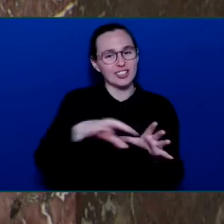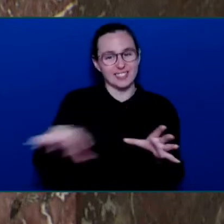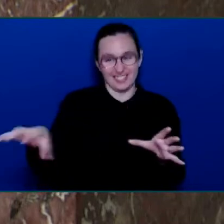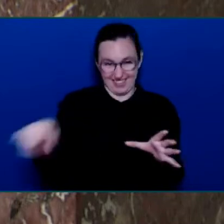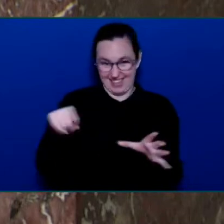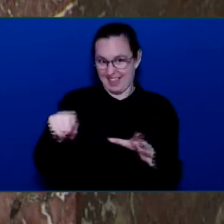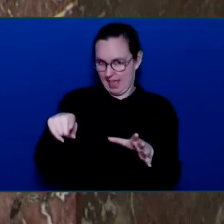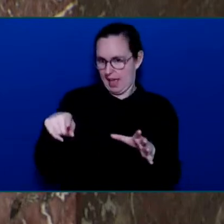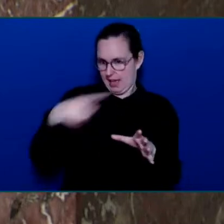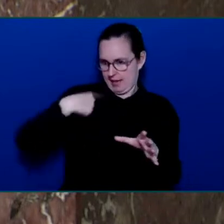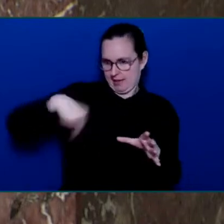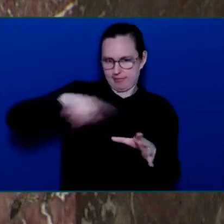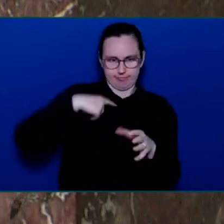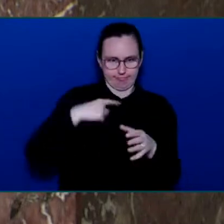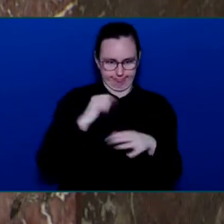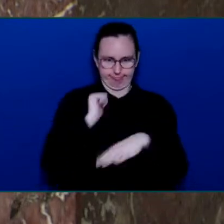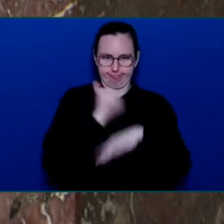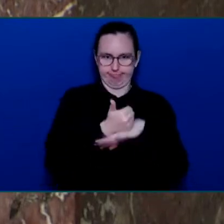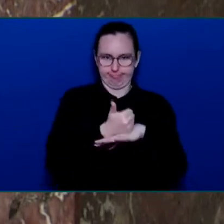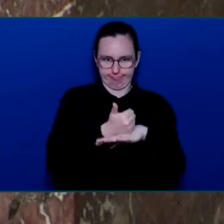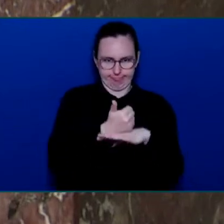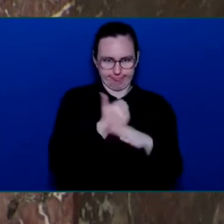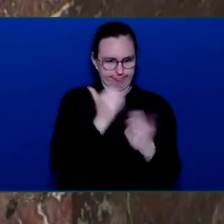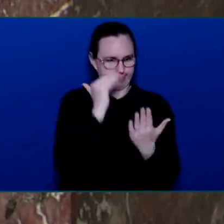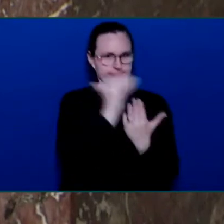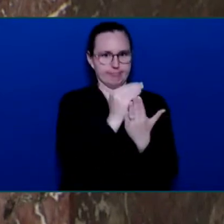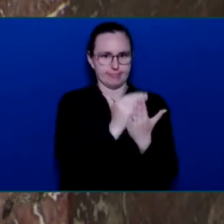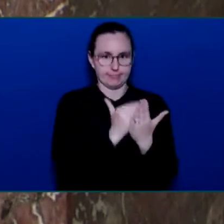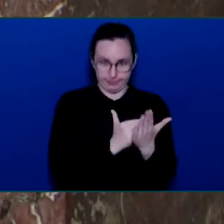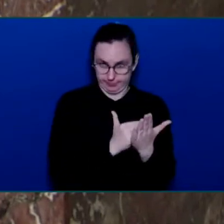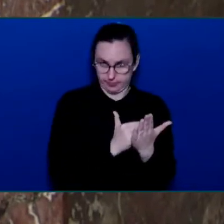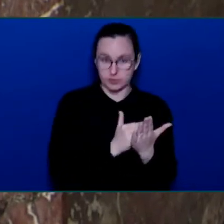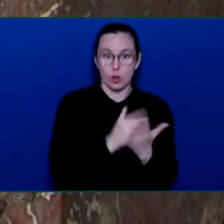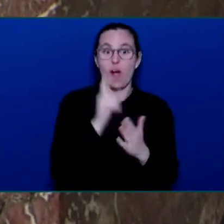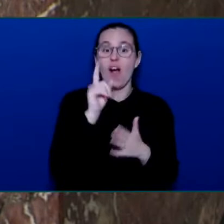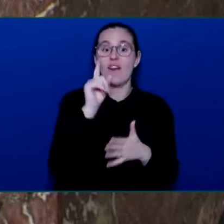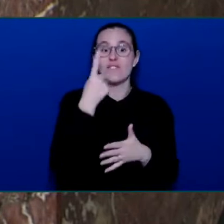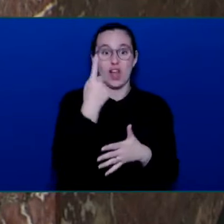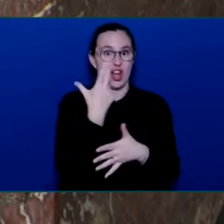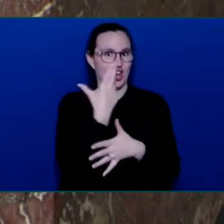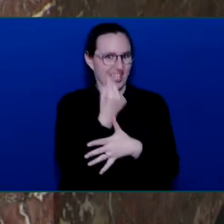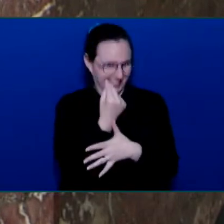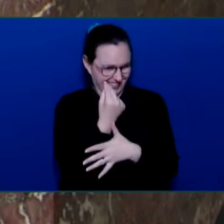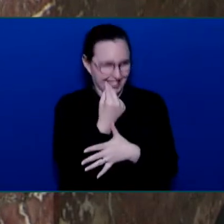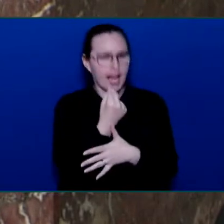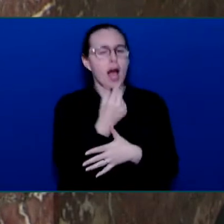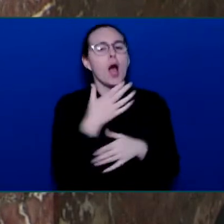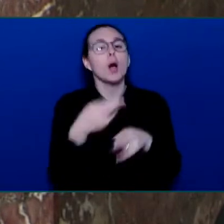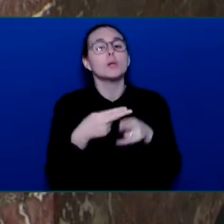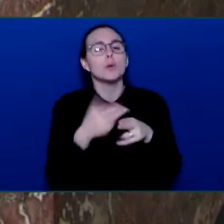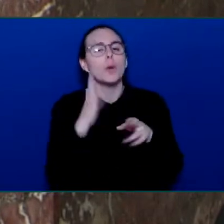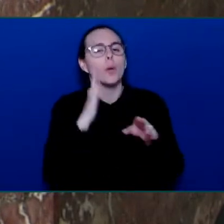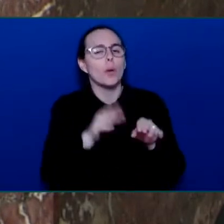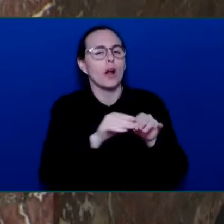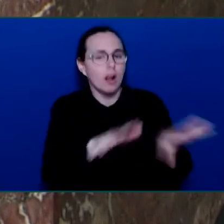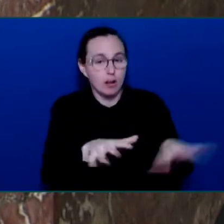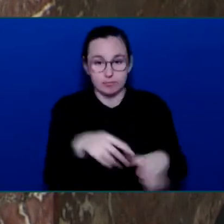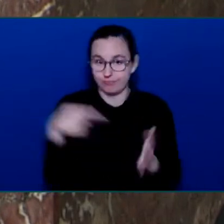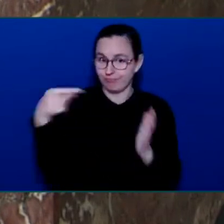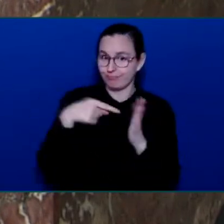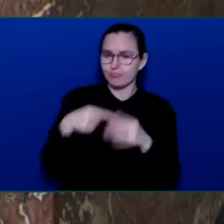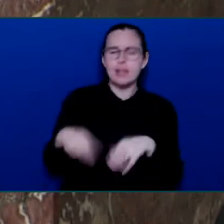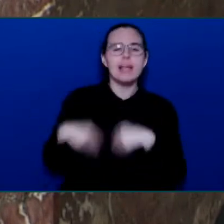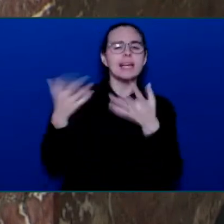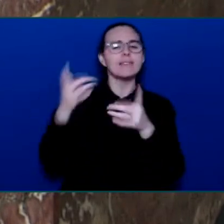be an important structure for us, Mr. Speaker, in dealing with the serious question of species at risk and, of course, the habitat that needs to be protected in order